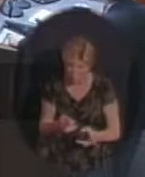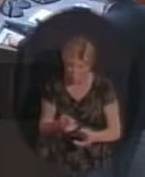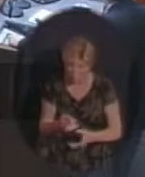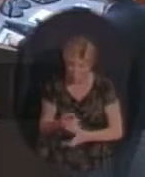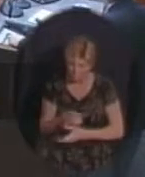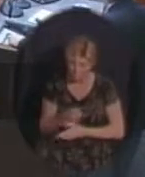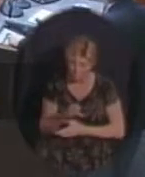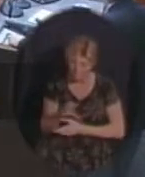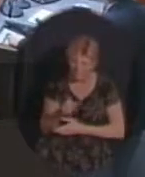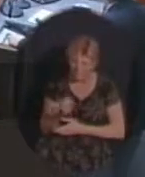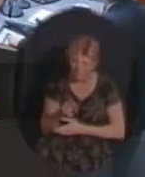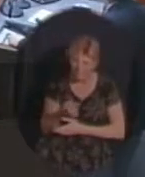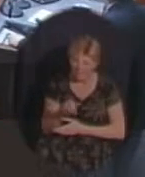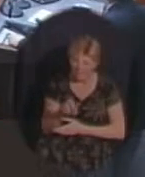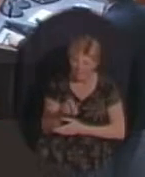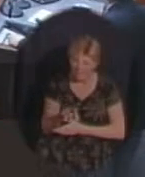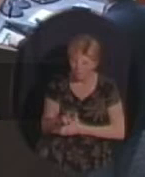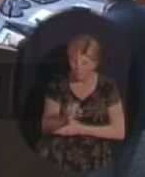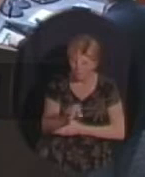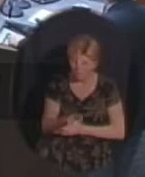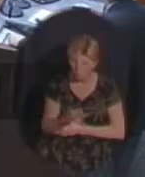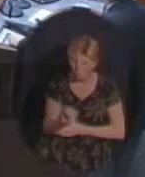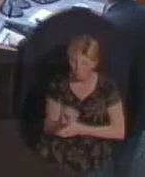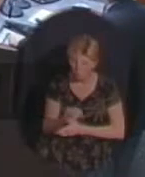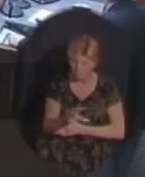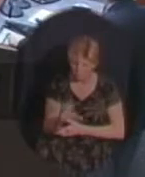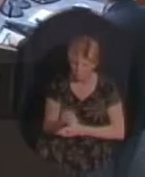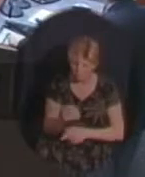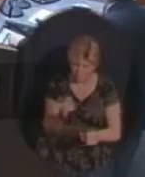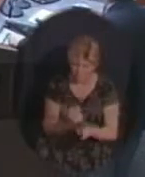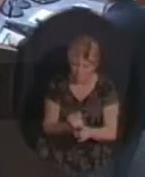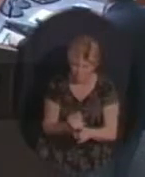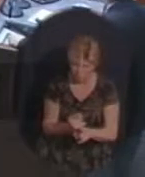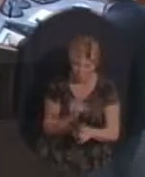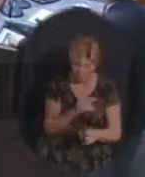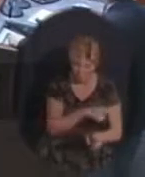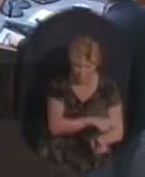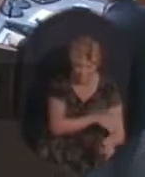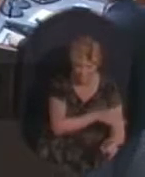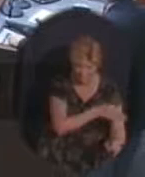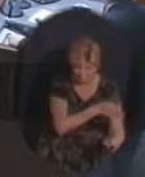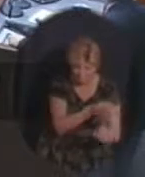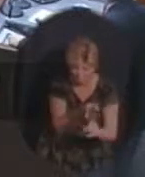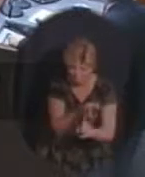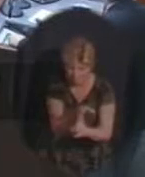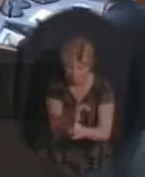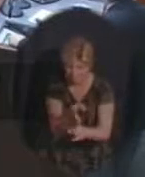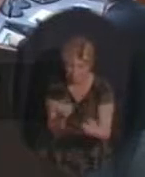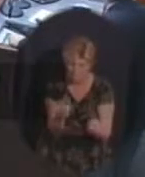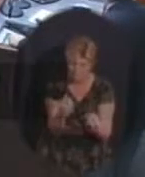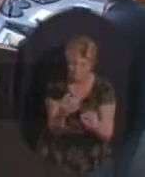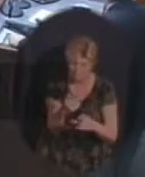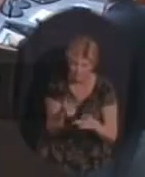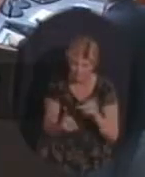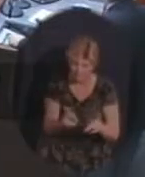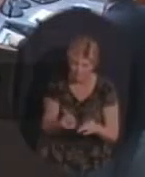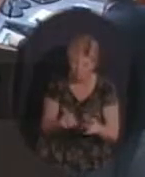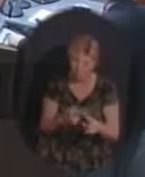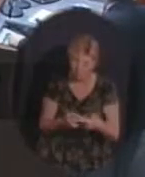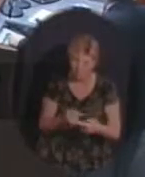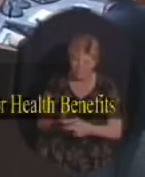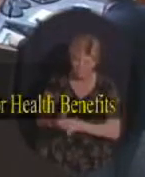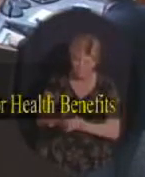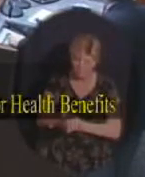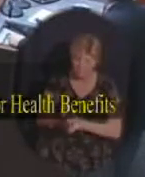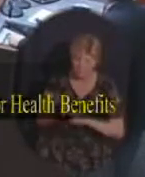that carrier, then that carrier is going to, has the prerogative of initiating a fee structure for that